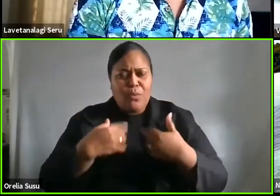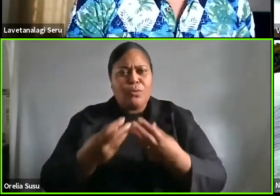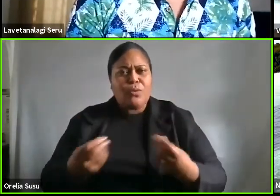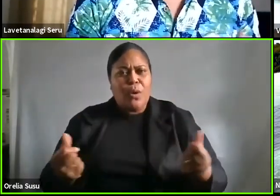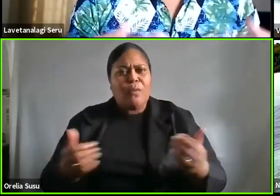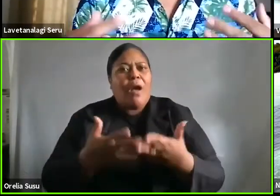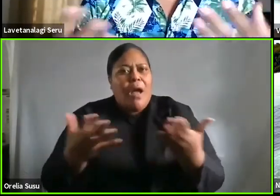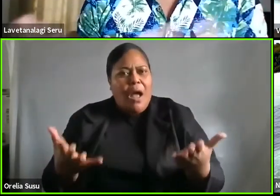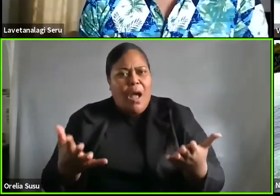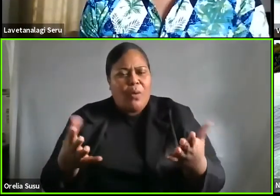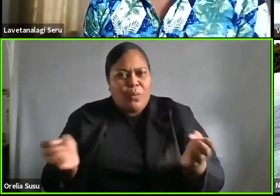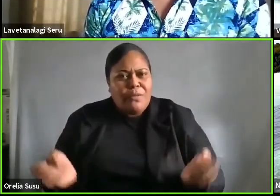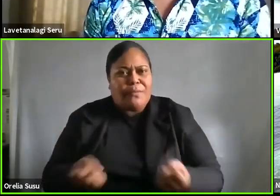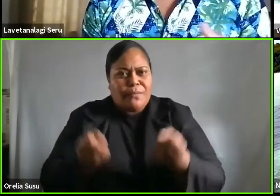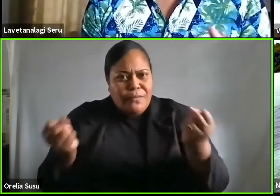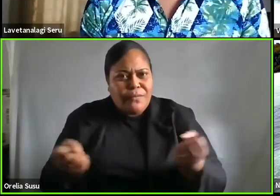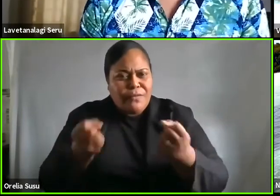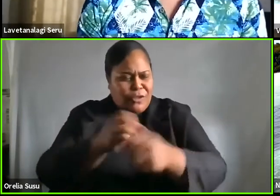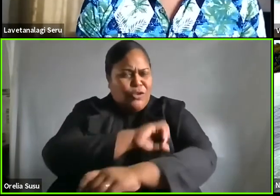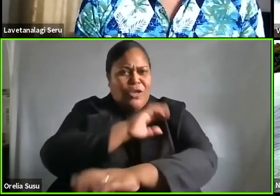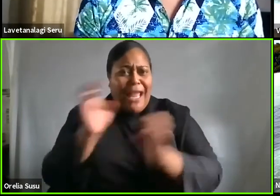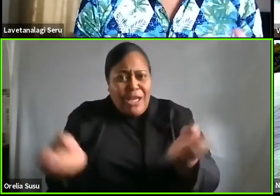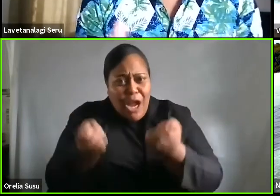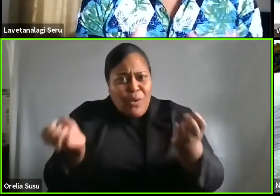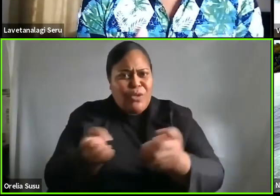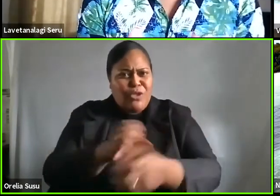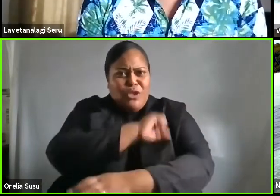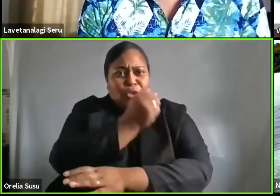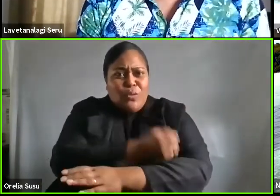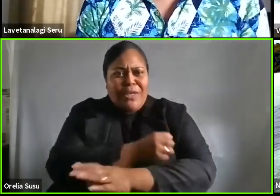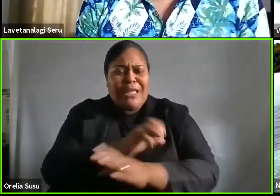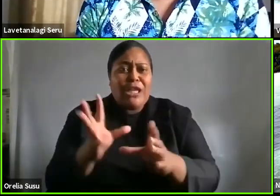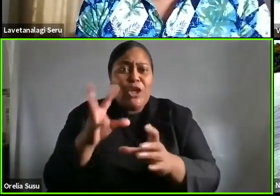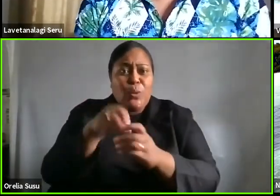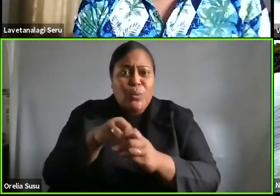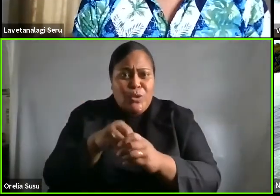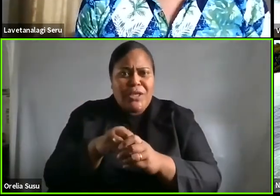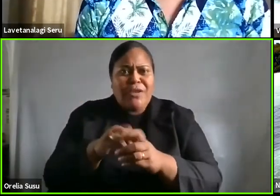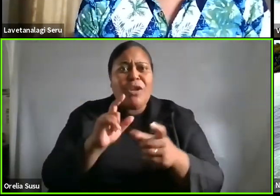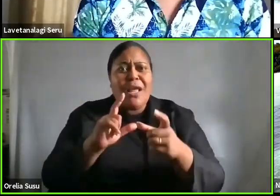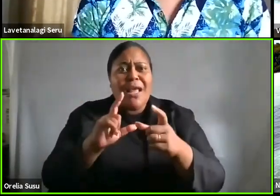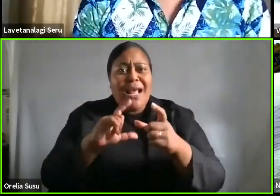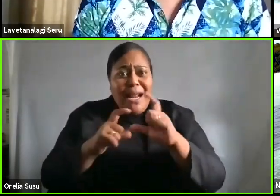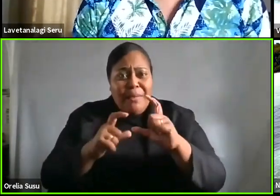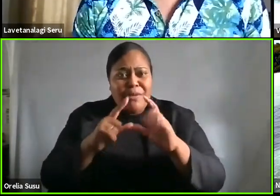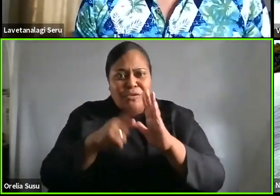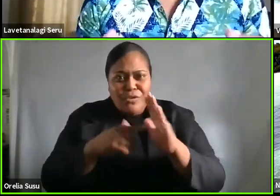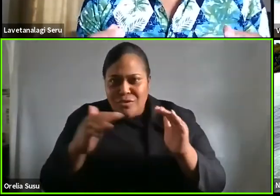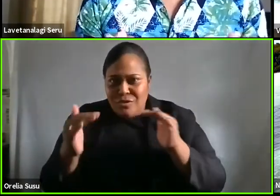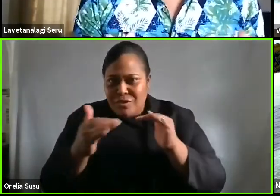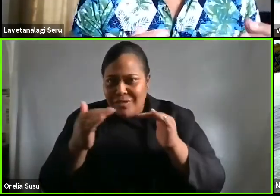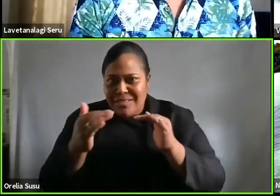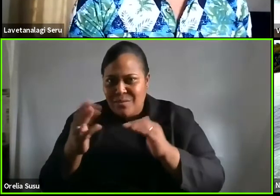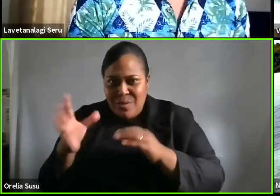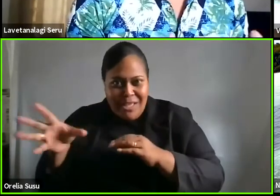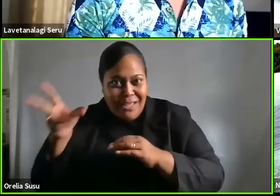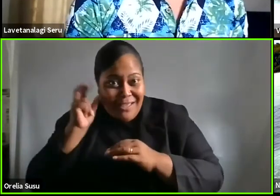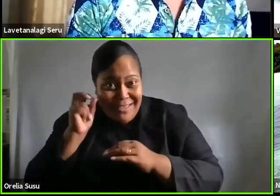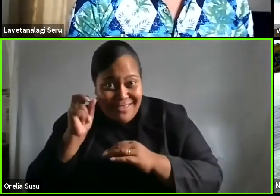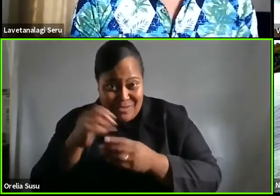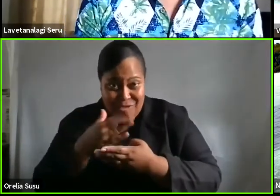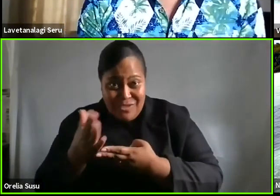inclusion and climate justice, you know, using some of the tools and lenses that you've shared with us and from